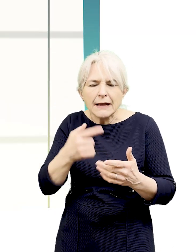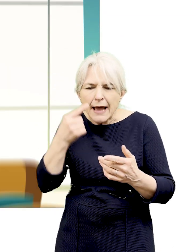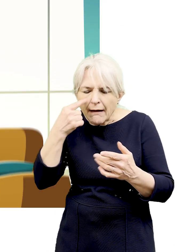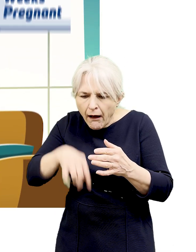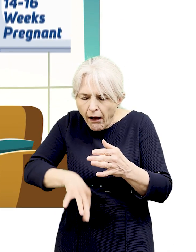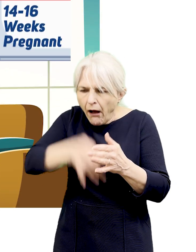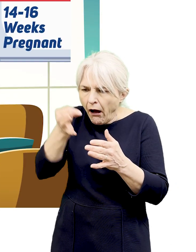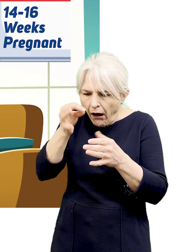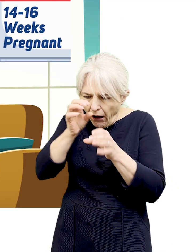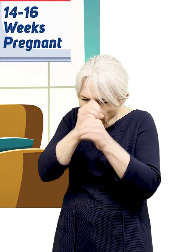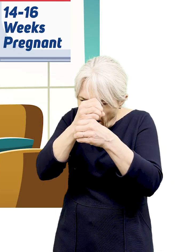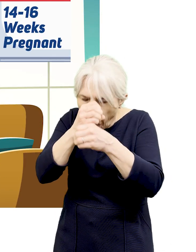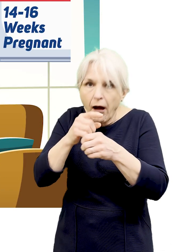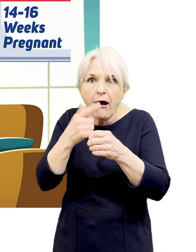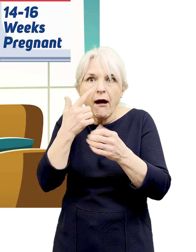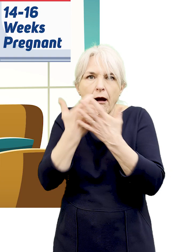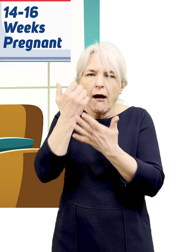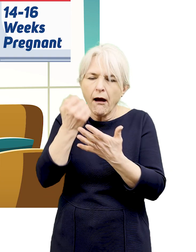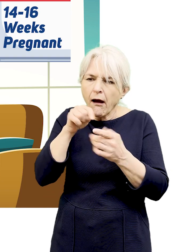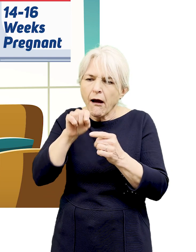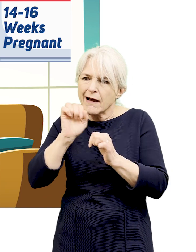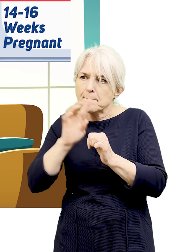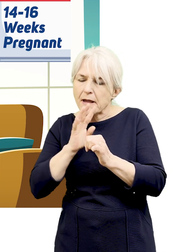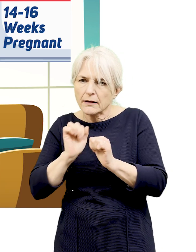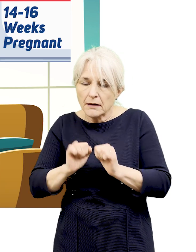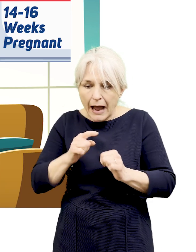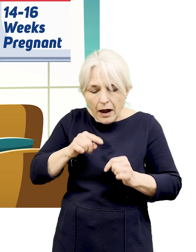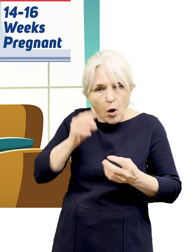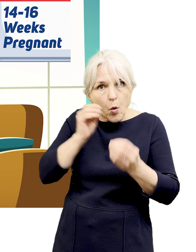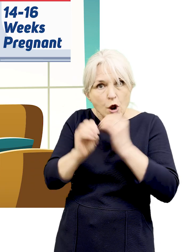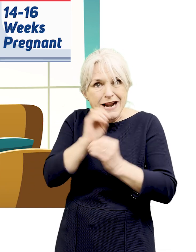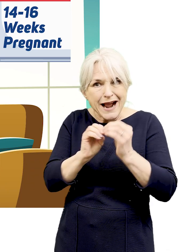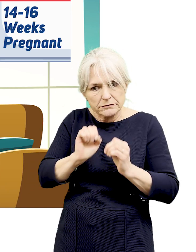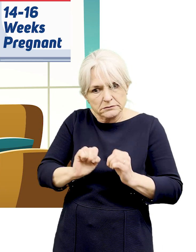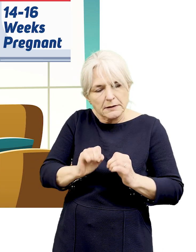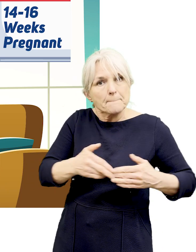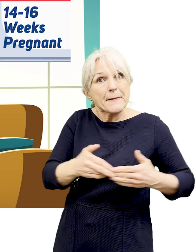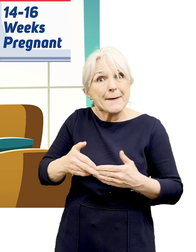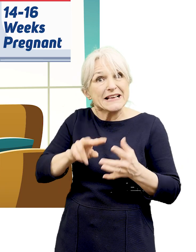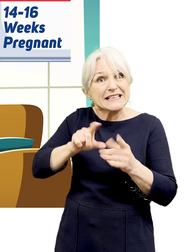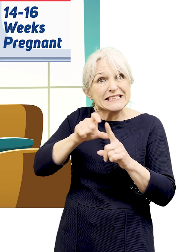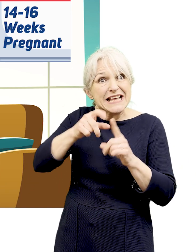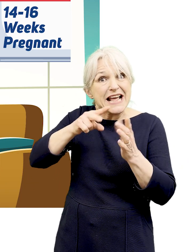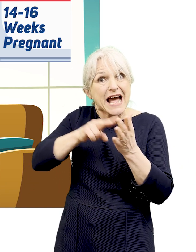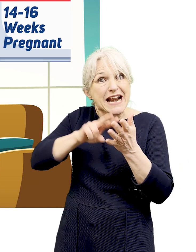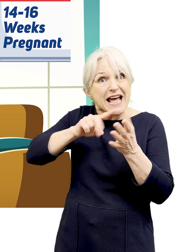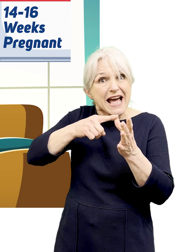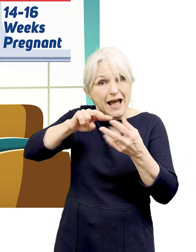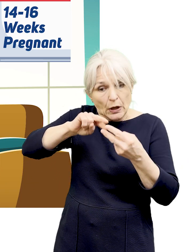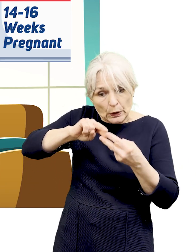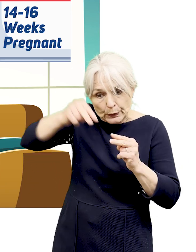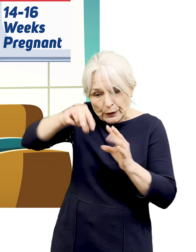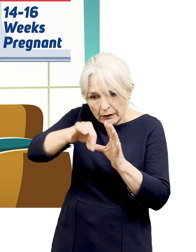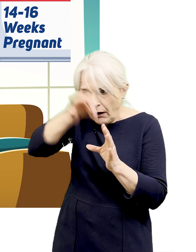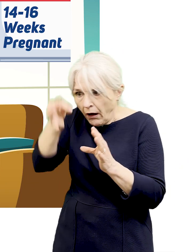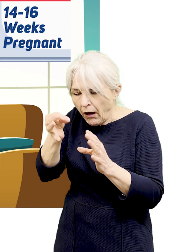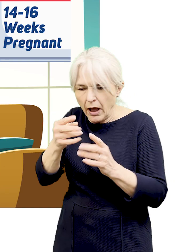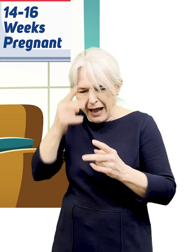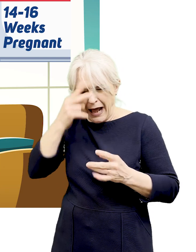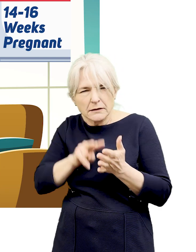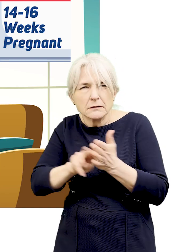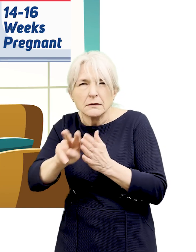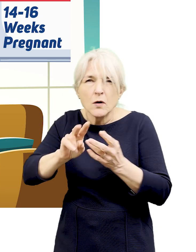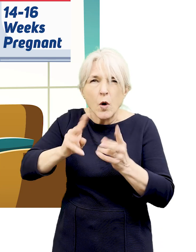of Nia's baby's DNA in Nia's blood. The test can predict if her baby is D negative, the same as Nia, or